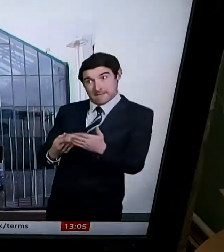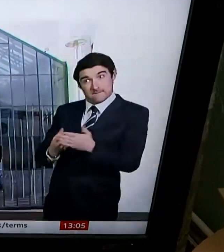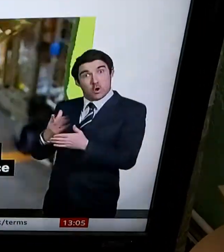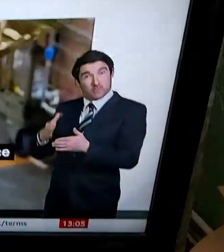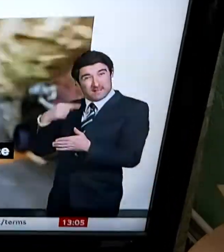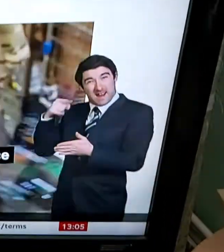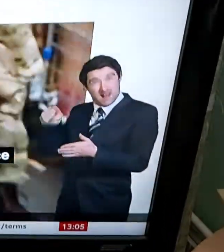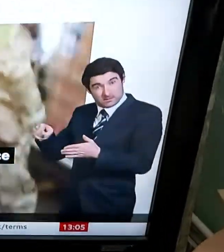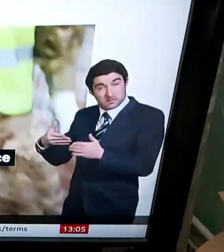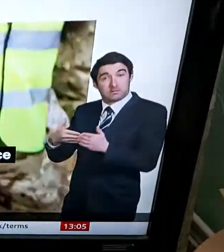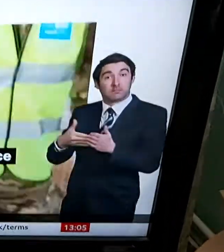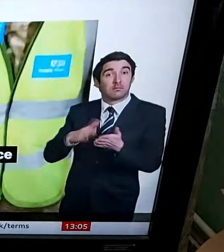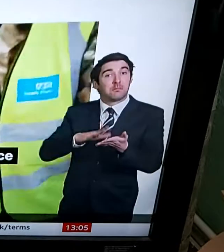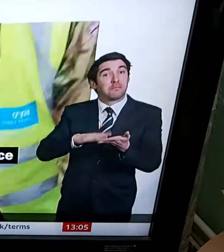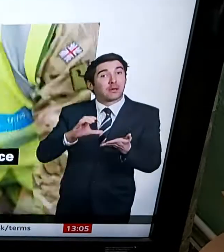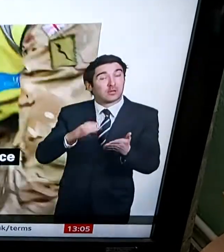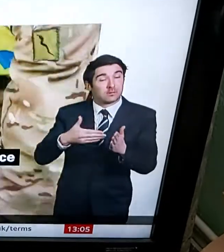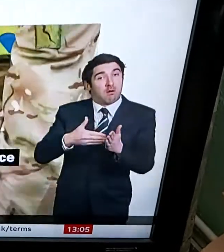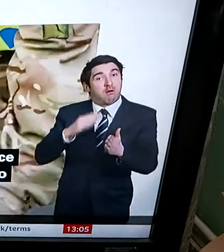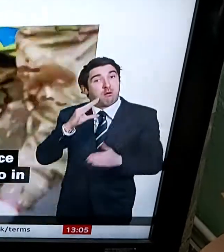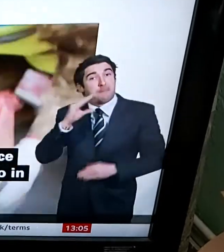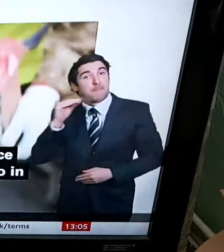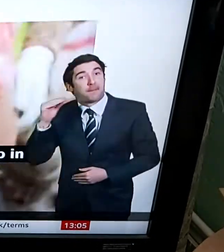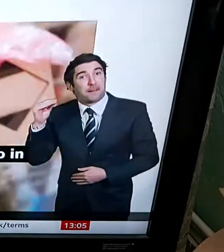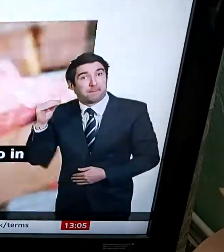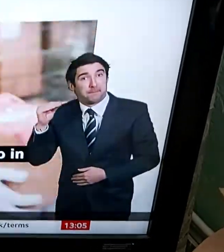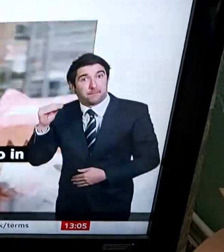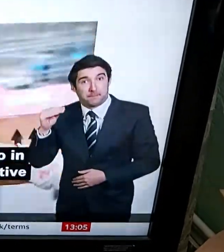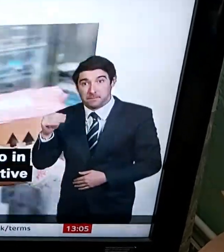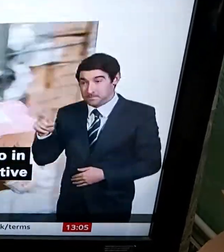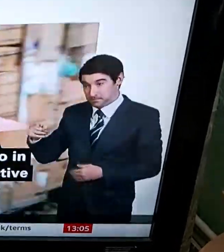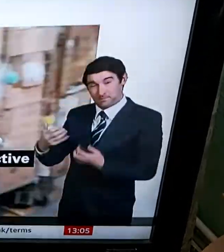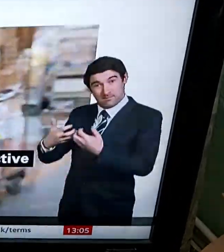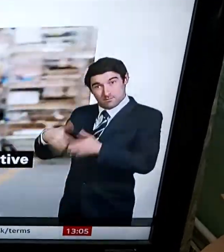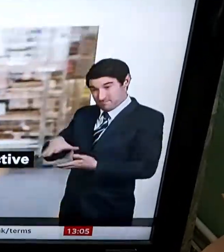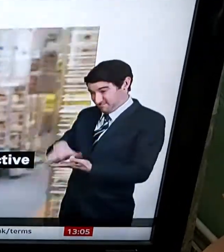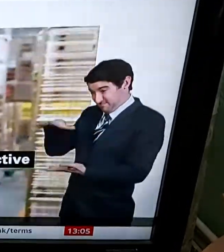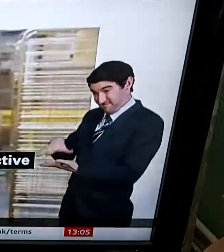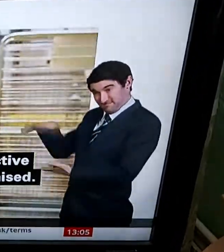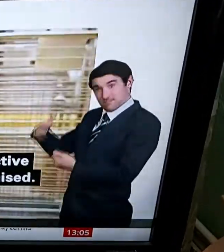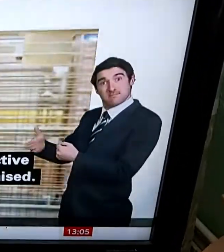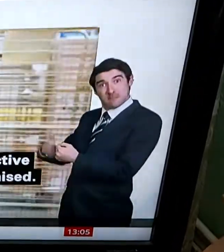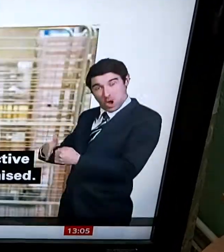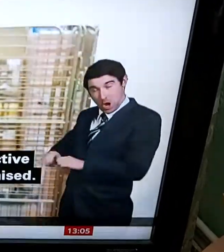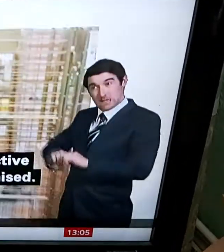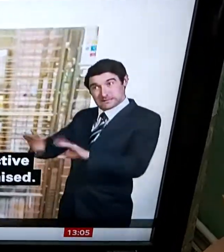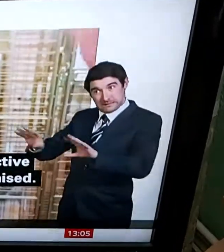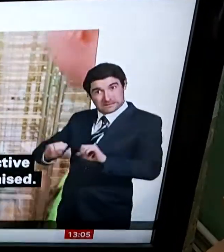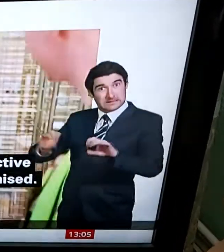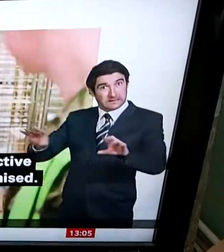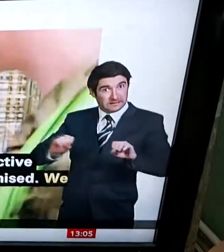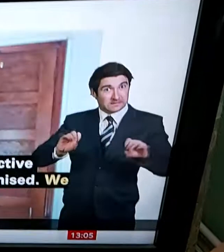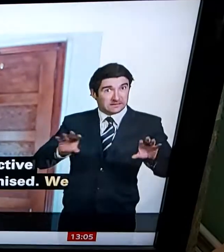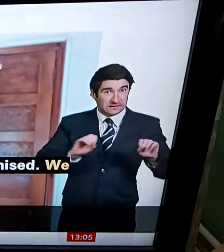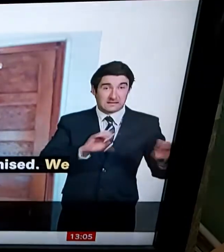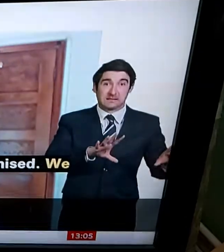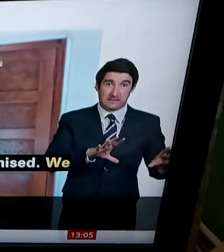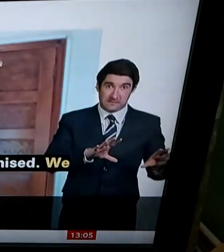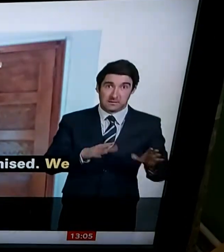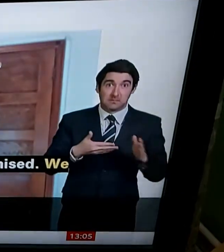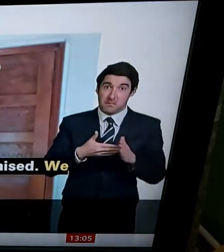Birmingham, and more protective equipment and tests are promised. We are all aware of the stresses and strains here and